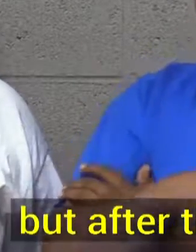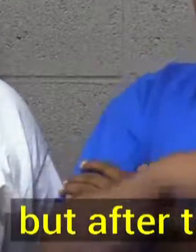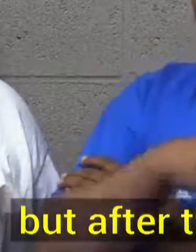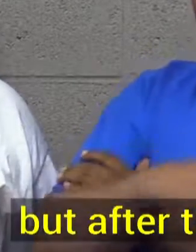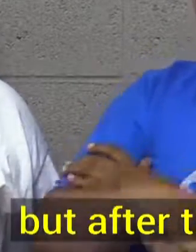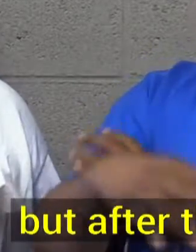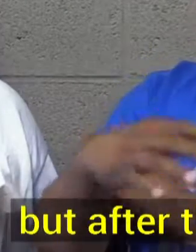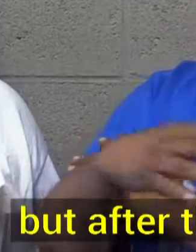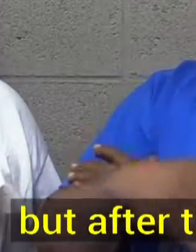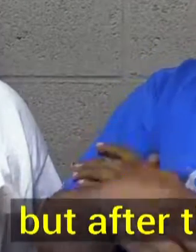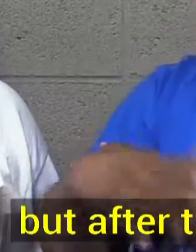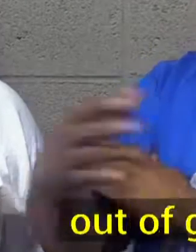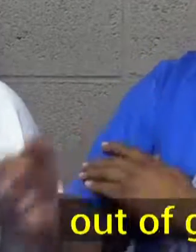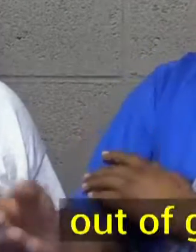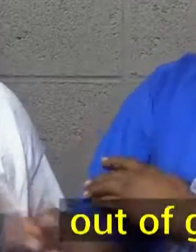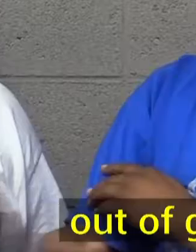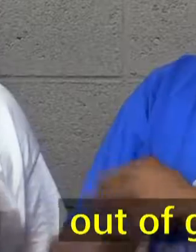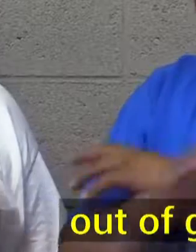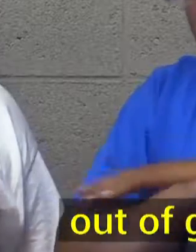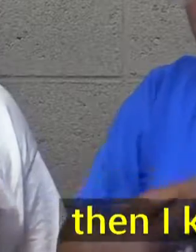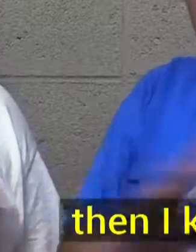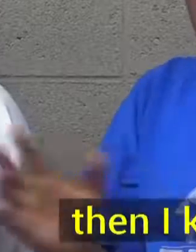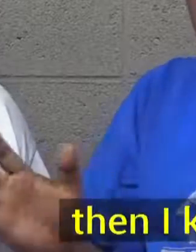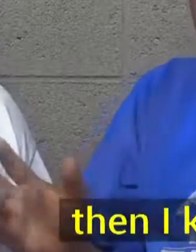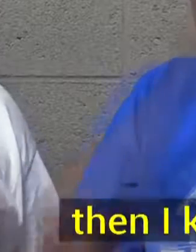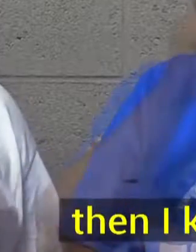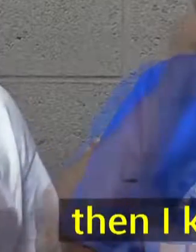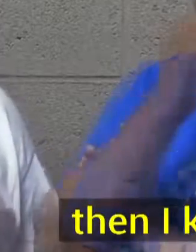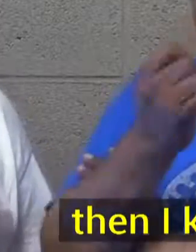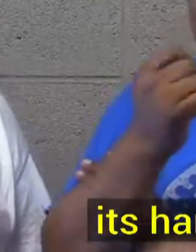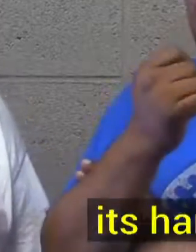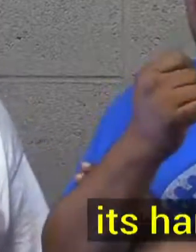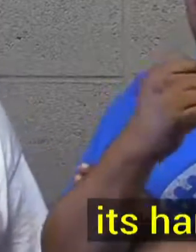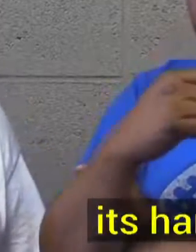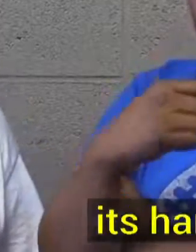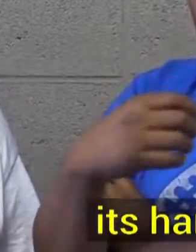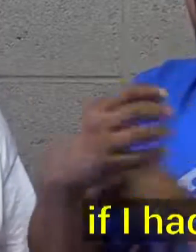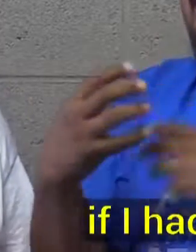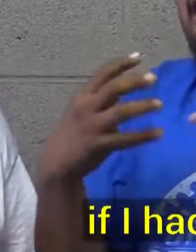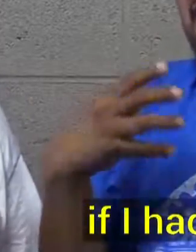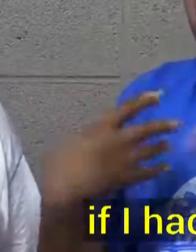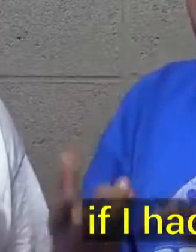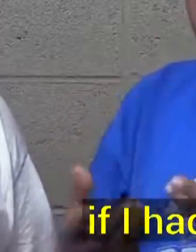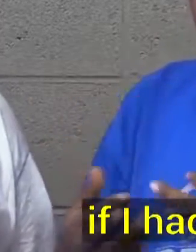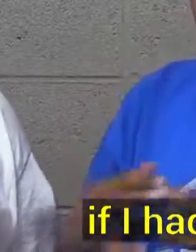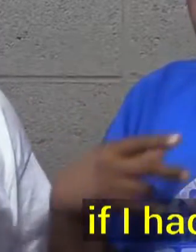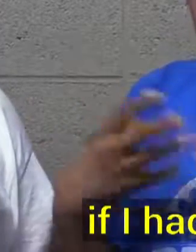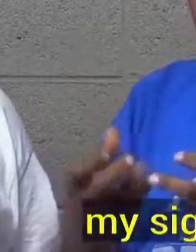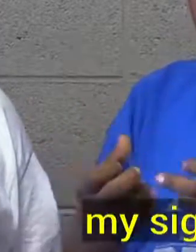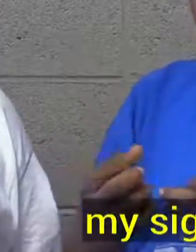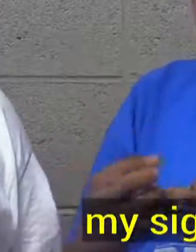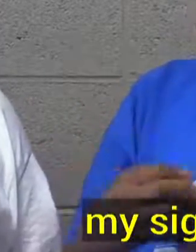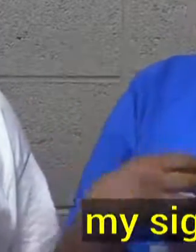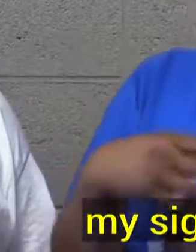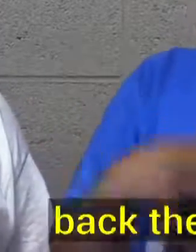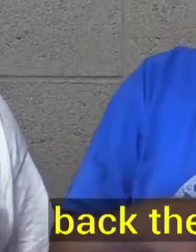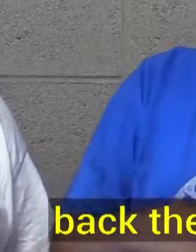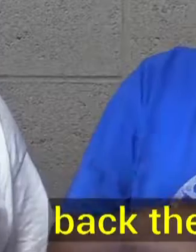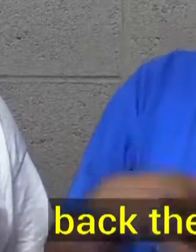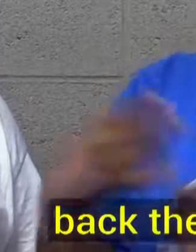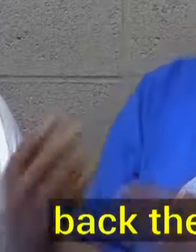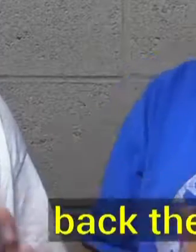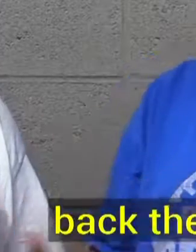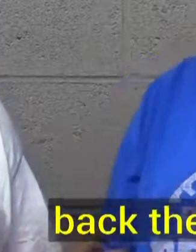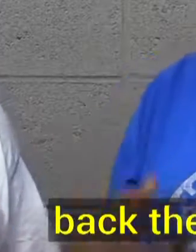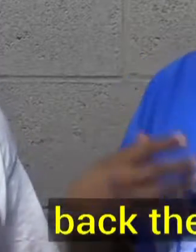the times I grew out of grade school, then I kind of lost it. It's hard because if I had continued my sign language back